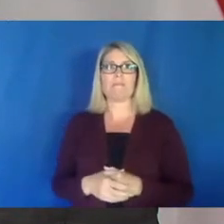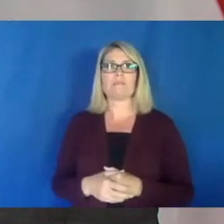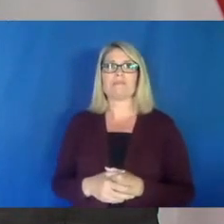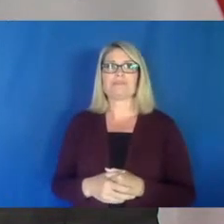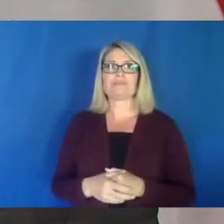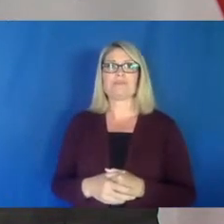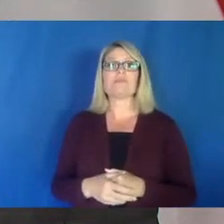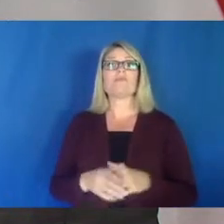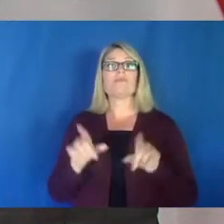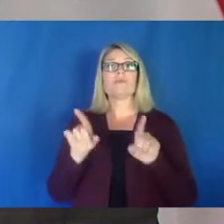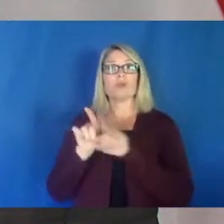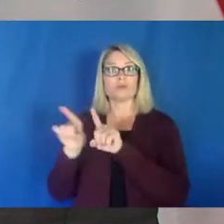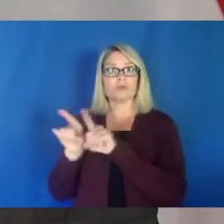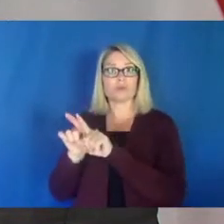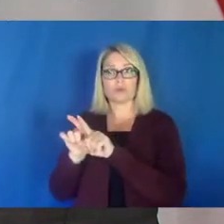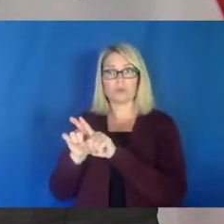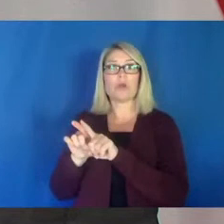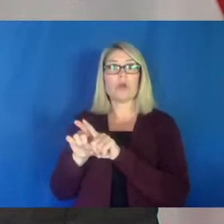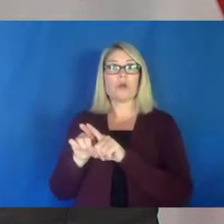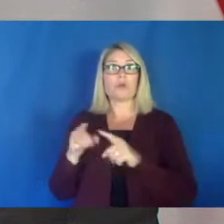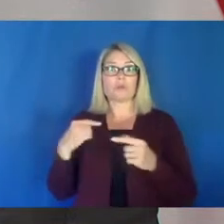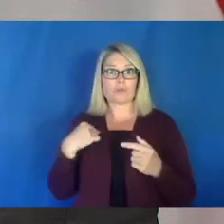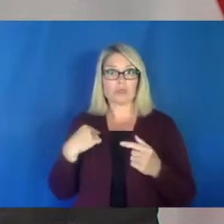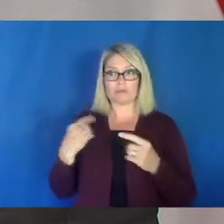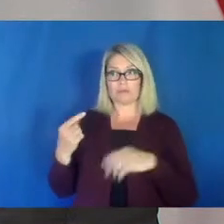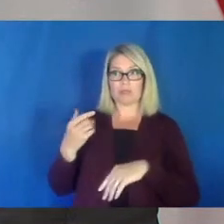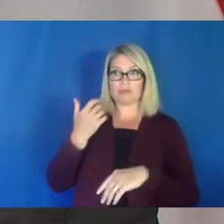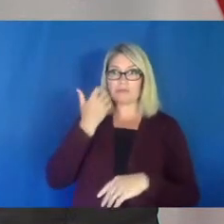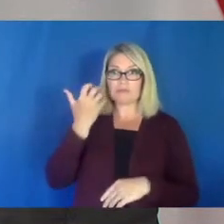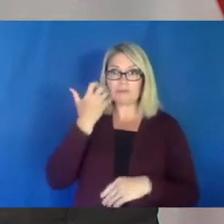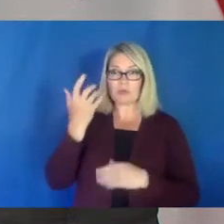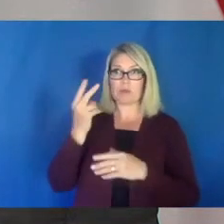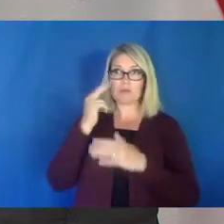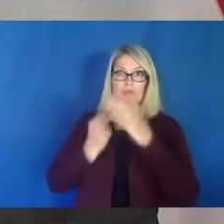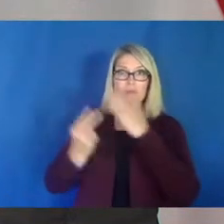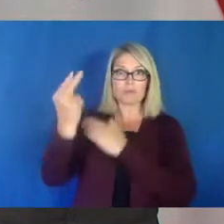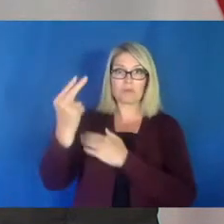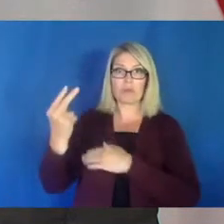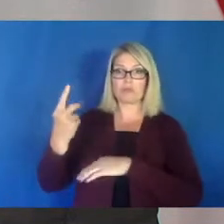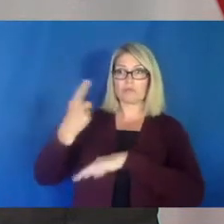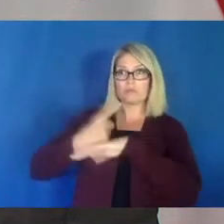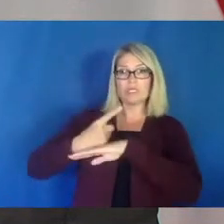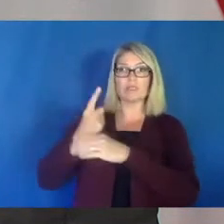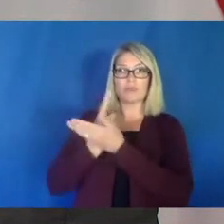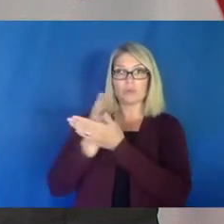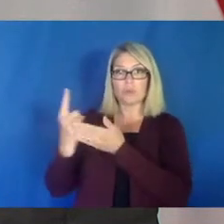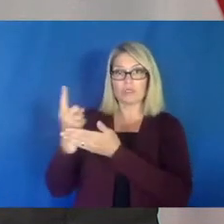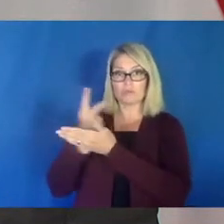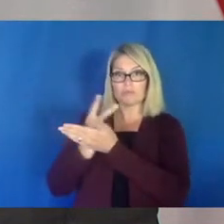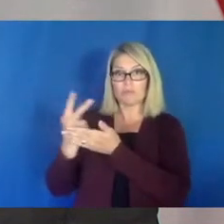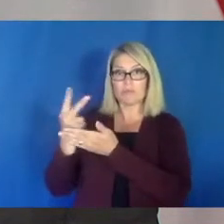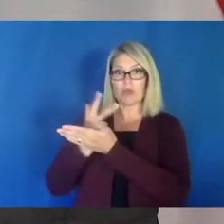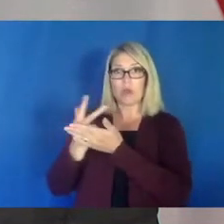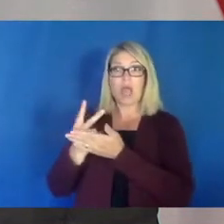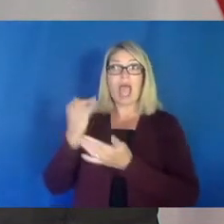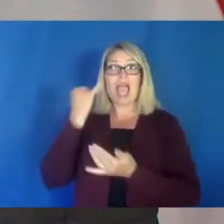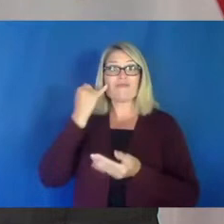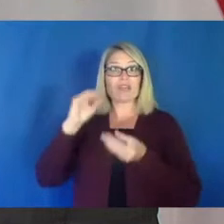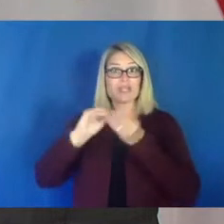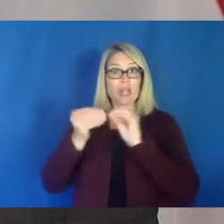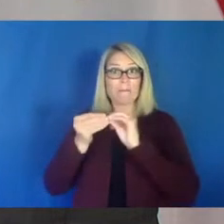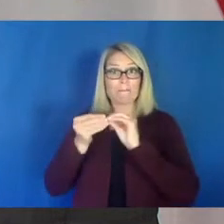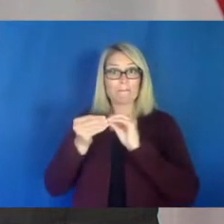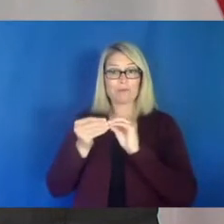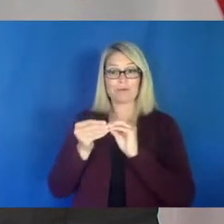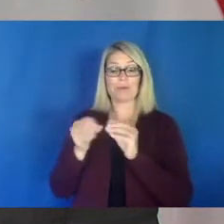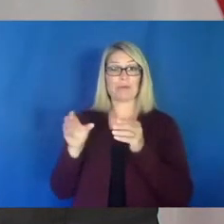cast our gaze forward in the days and weeks ahead, assuming that we continue to see low or zero